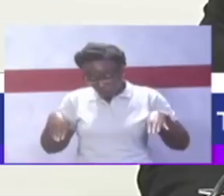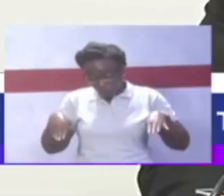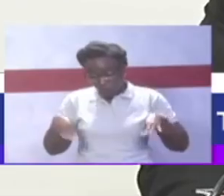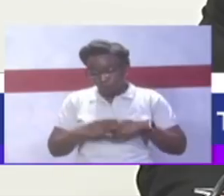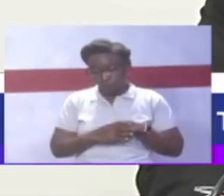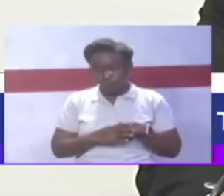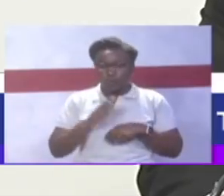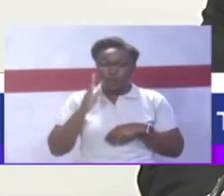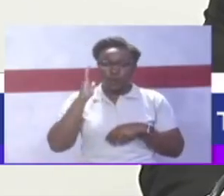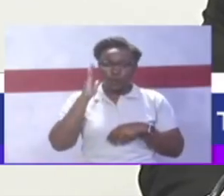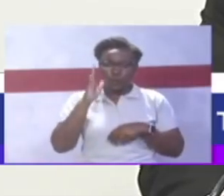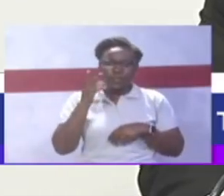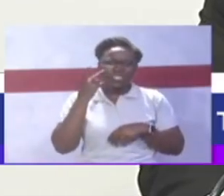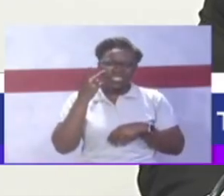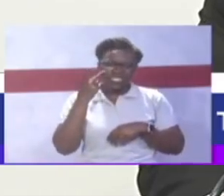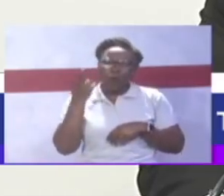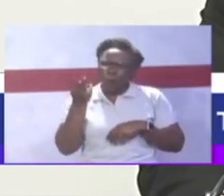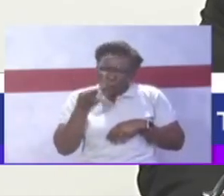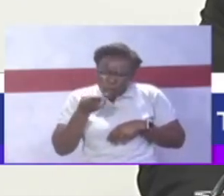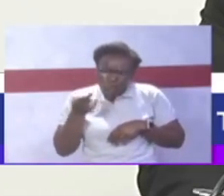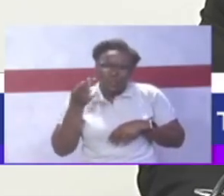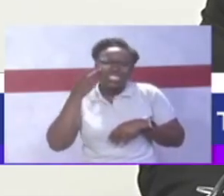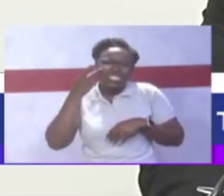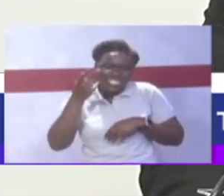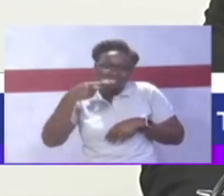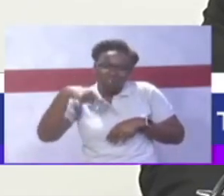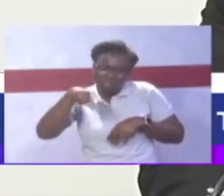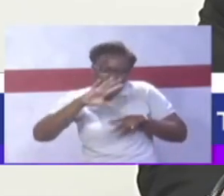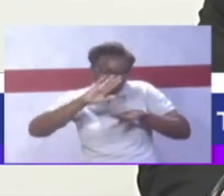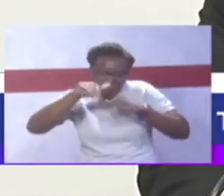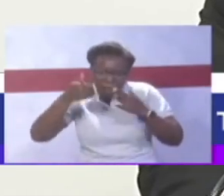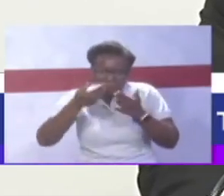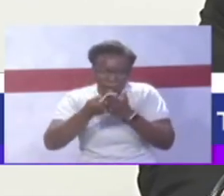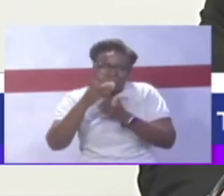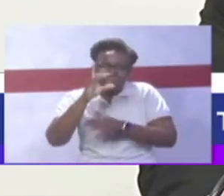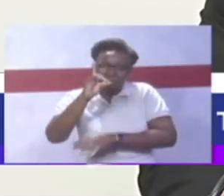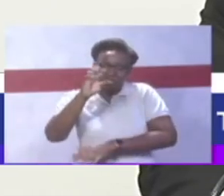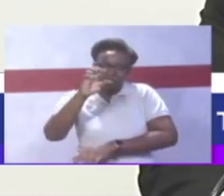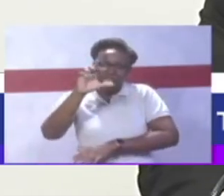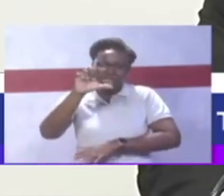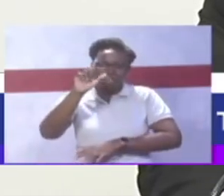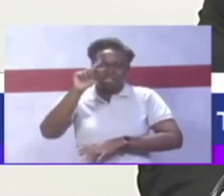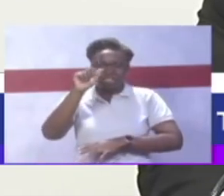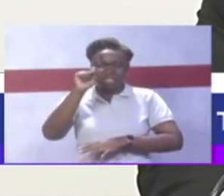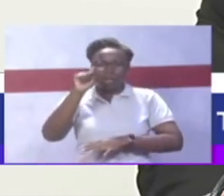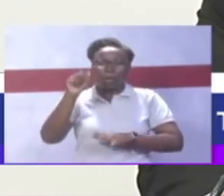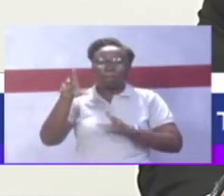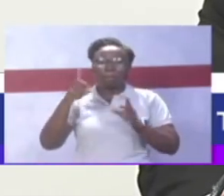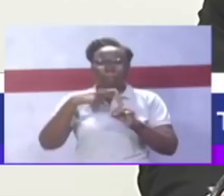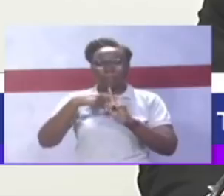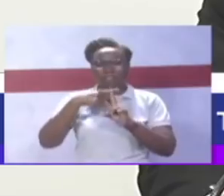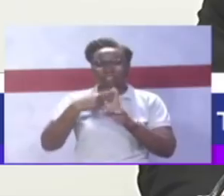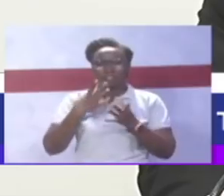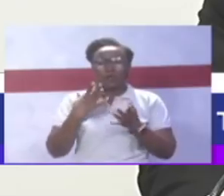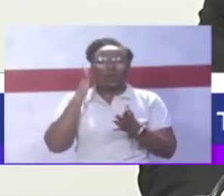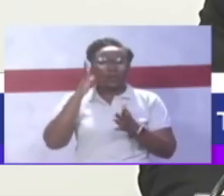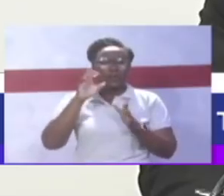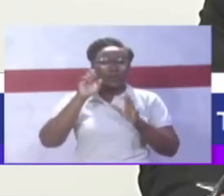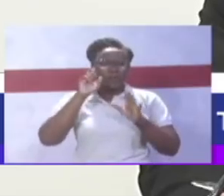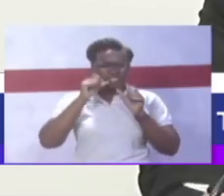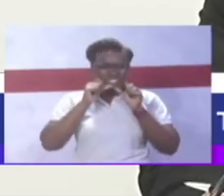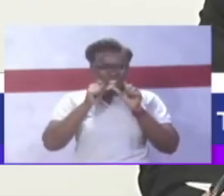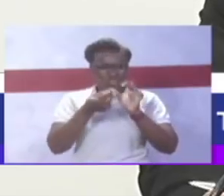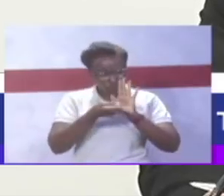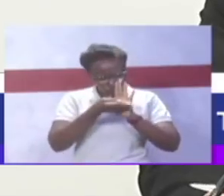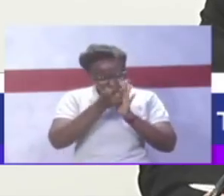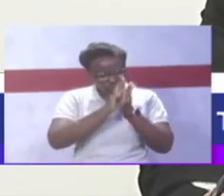being positive for Delta as well. In terms of the policy, as I said, we continuously review the policies, but if you take Mr. Teixeira's case,